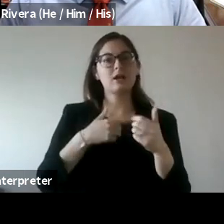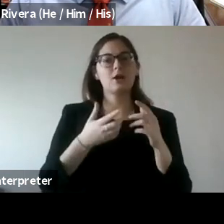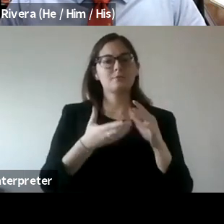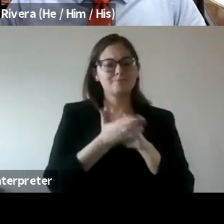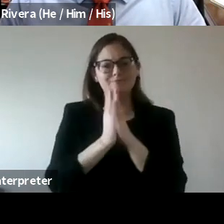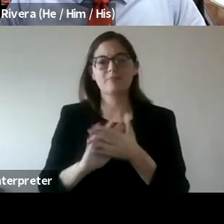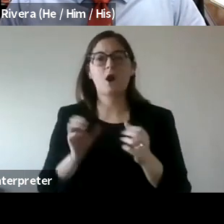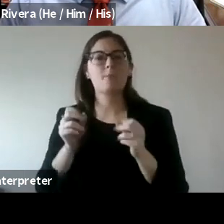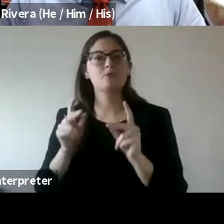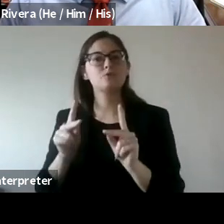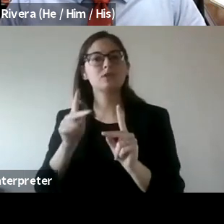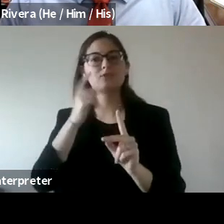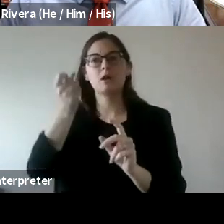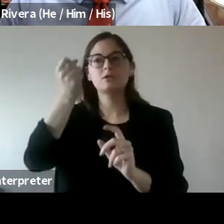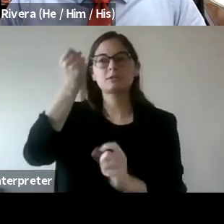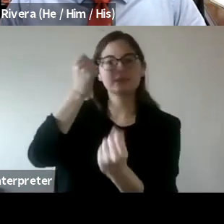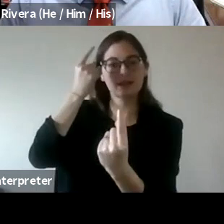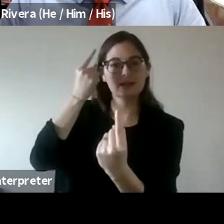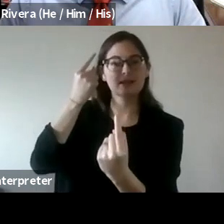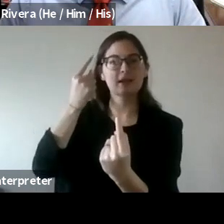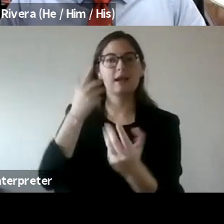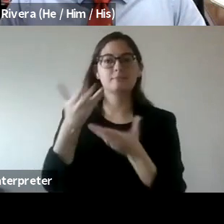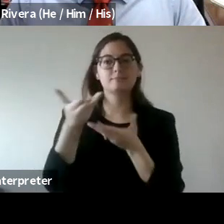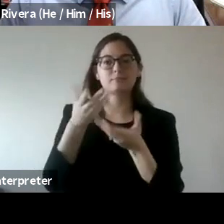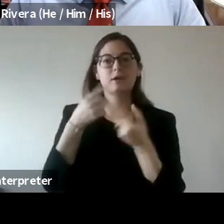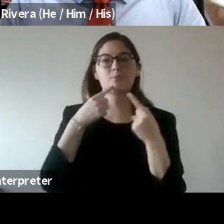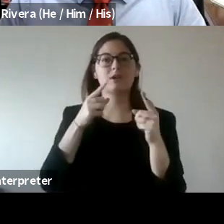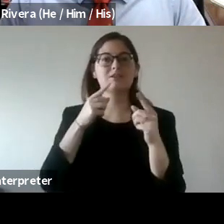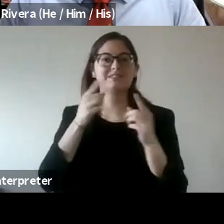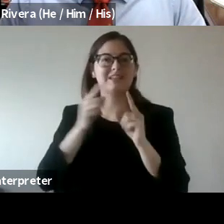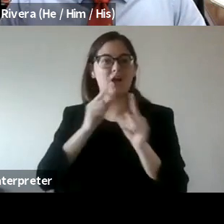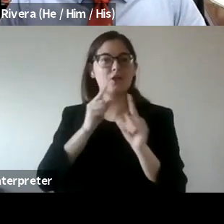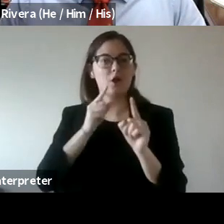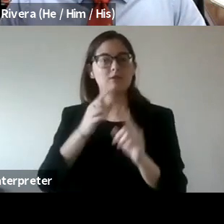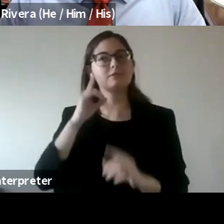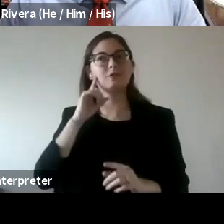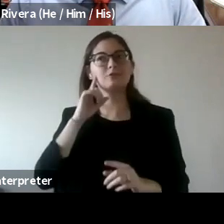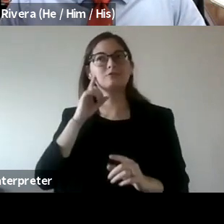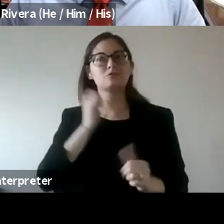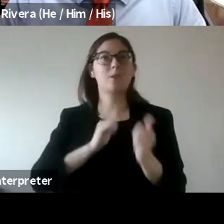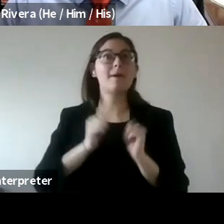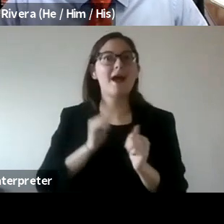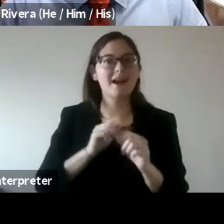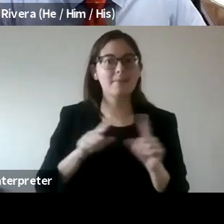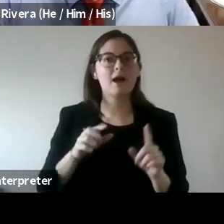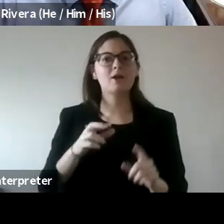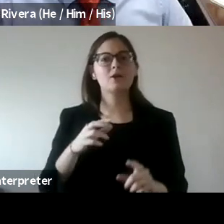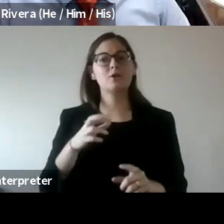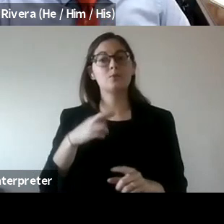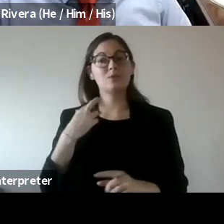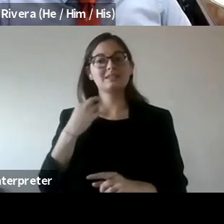model productive dialogue across differences. Sounds a little bit dramatic, but at risk, we feel, if we don't do